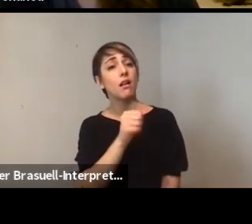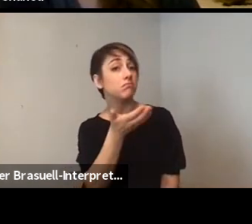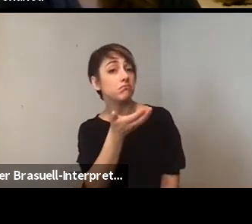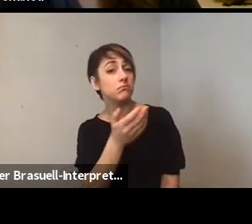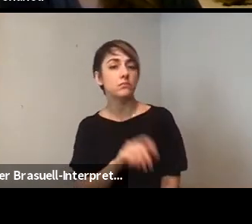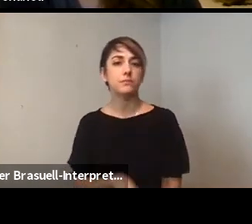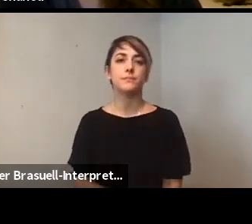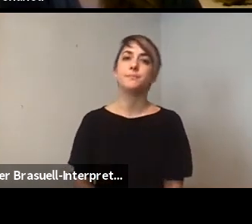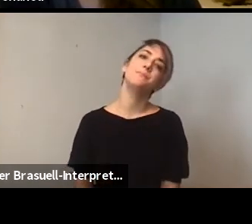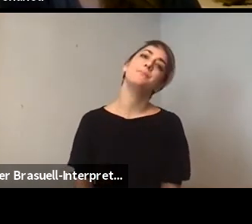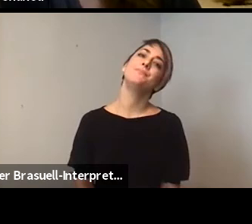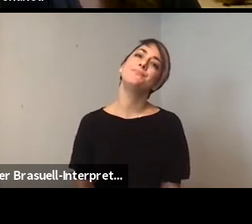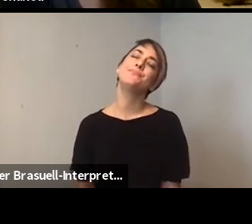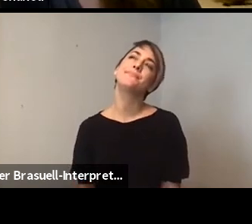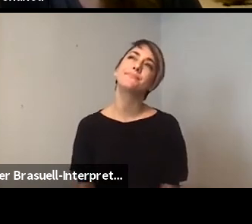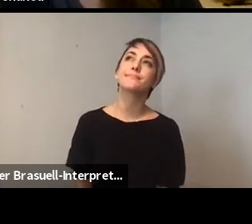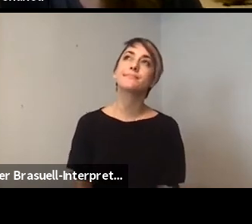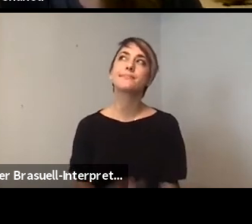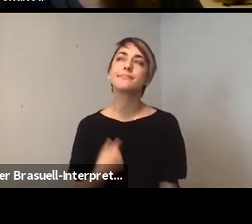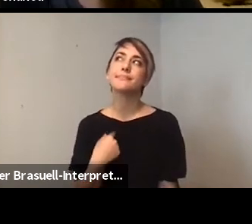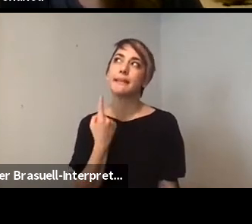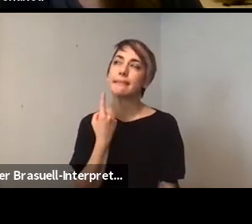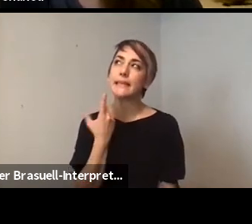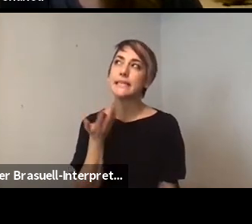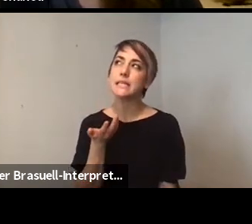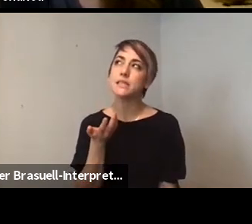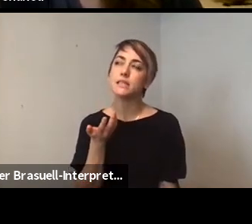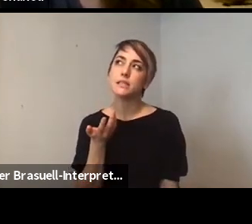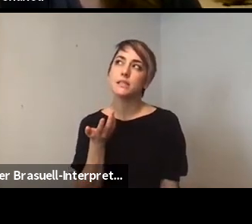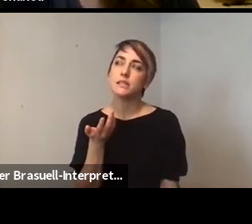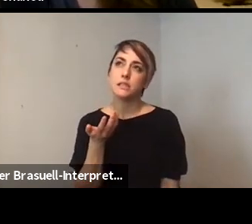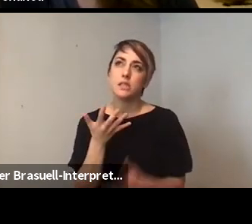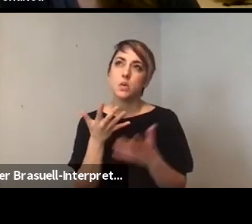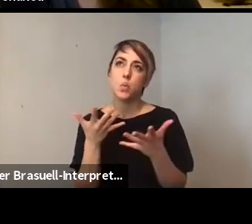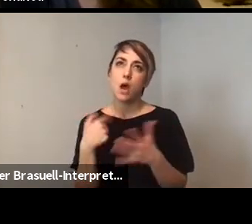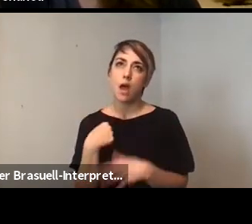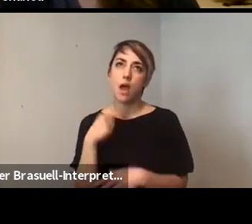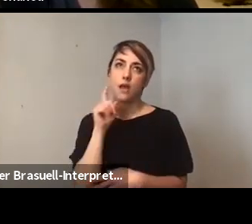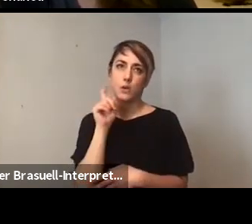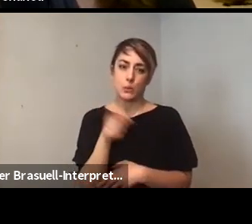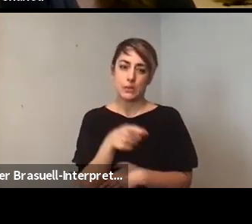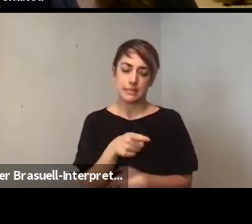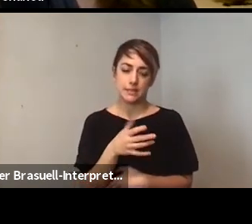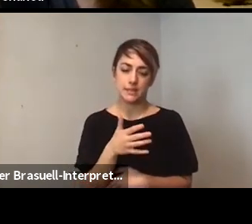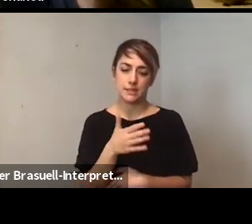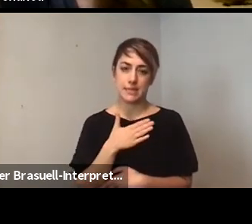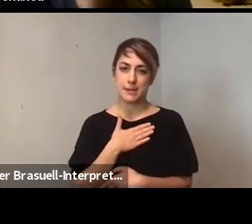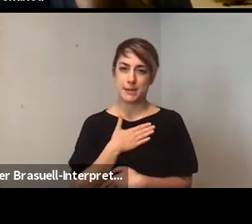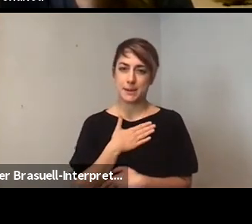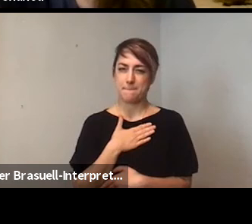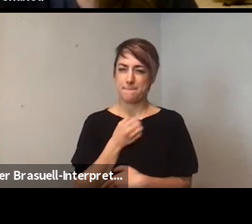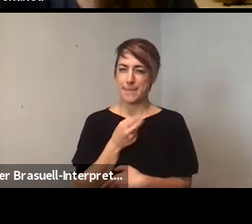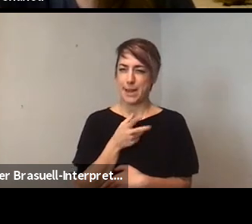I think something that's been highlighted in my own spirit is